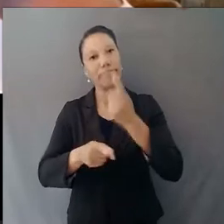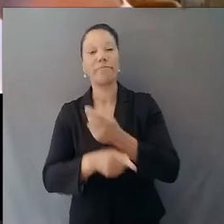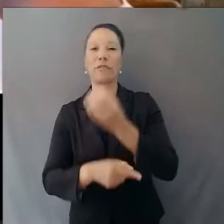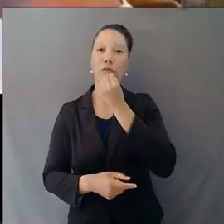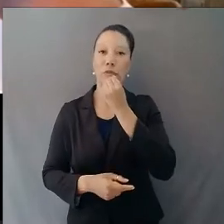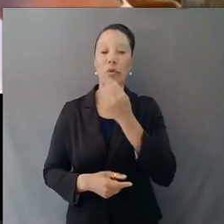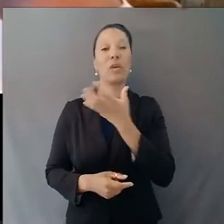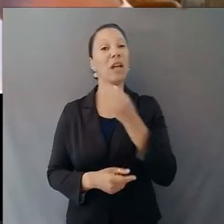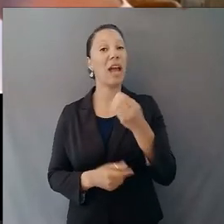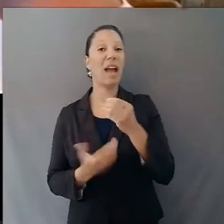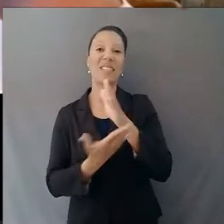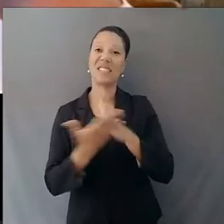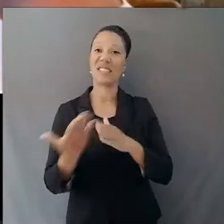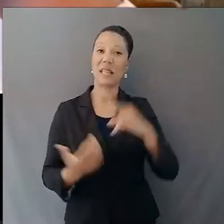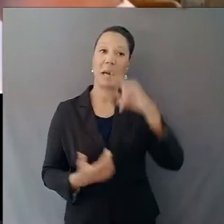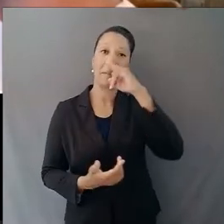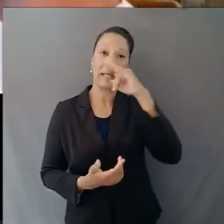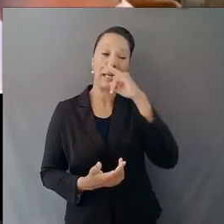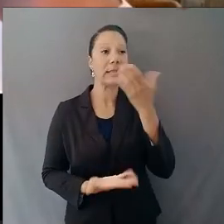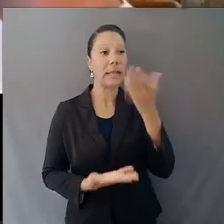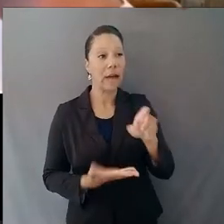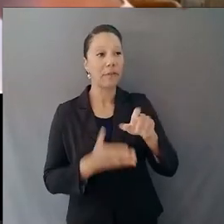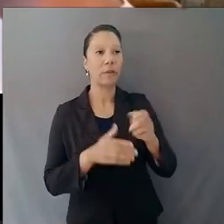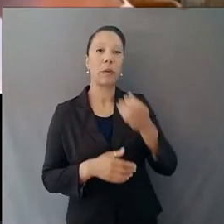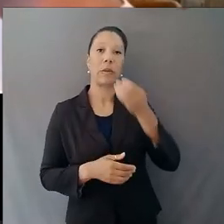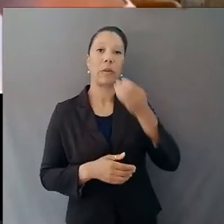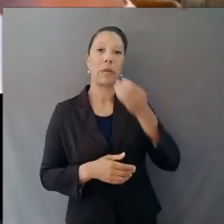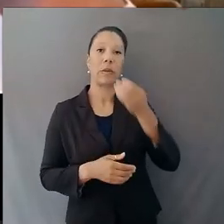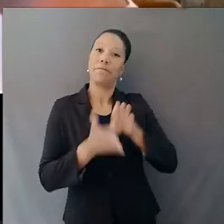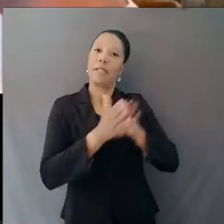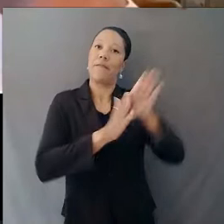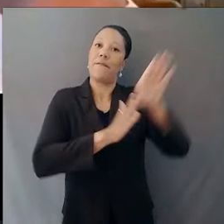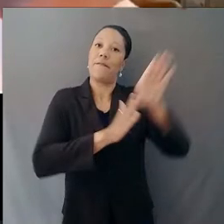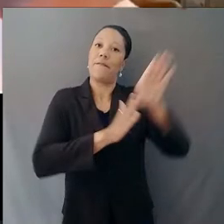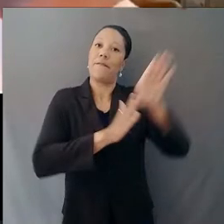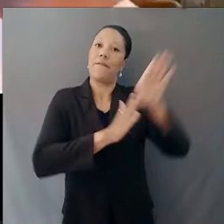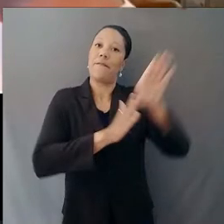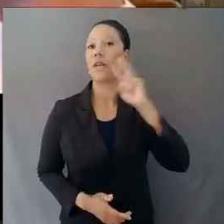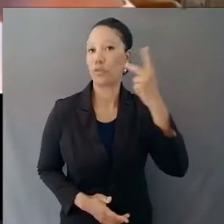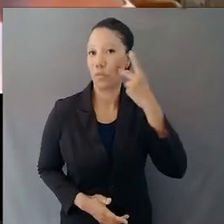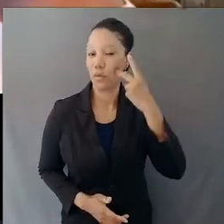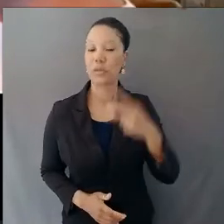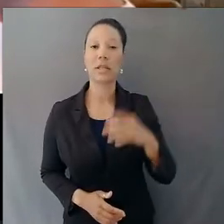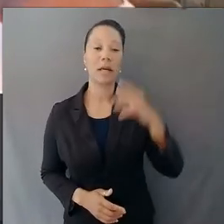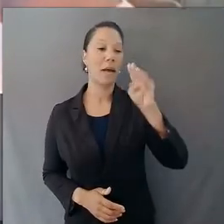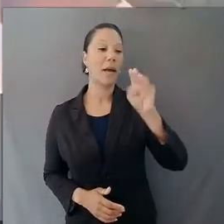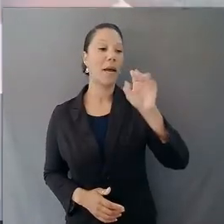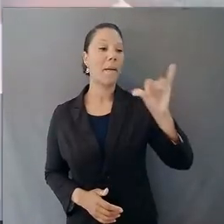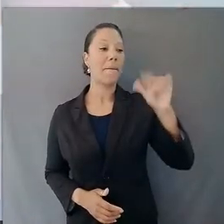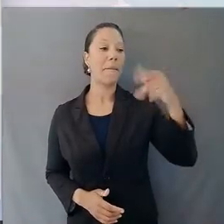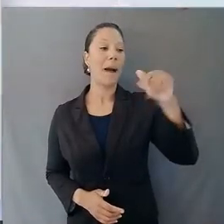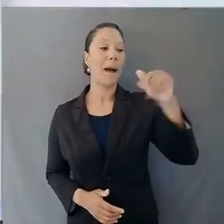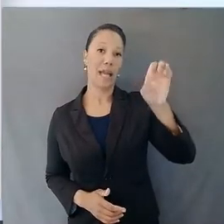while to build up that habit of being a vegetable eater. And when you go back to look at that My Plate, half of the plate is the fruits